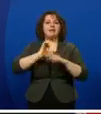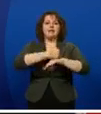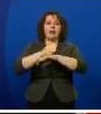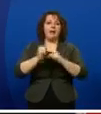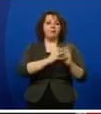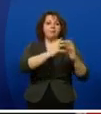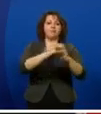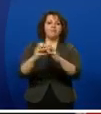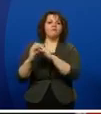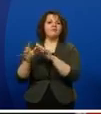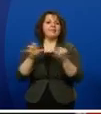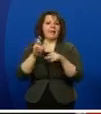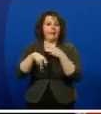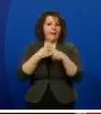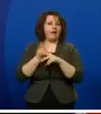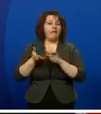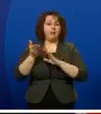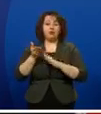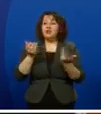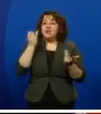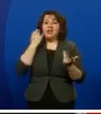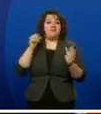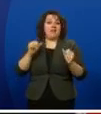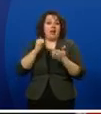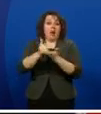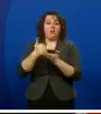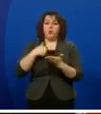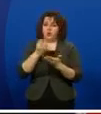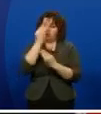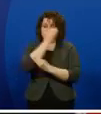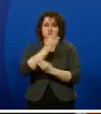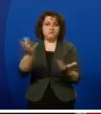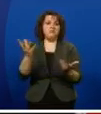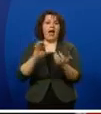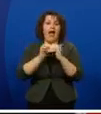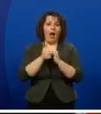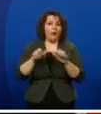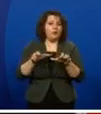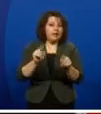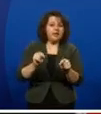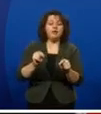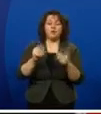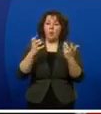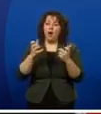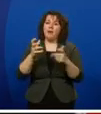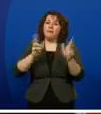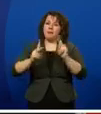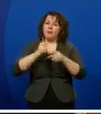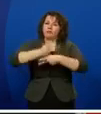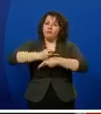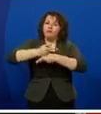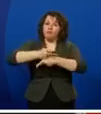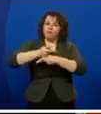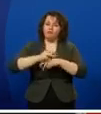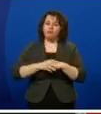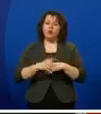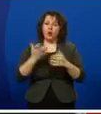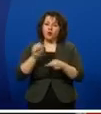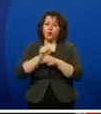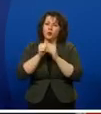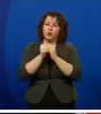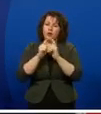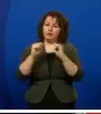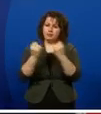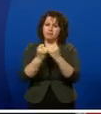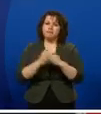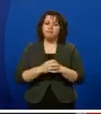help, we'd be more than willing to share what we've learned in the spirit of teamwork and caring for people. We are ready for